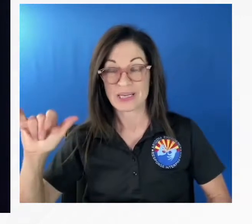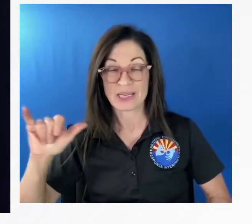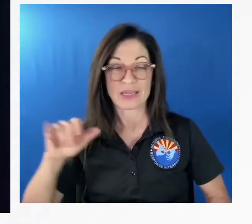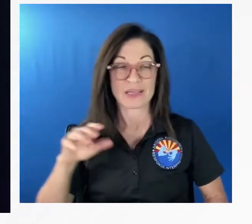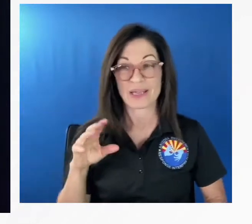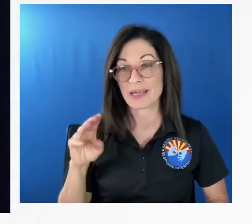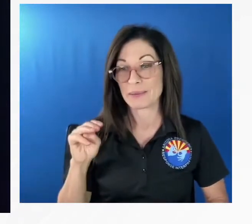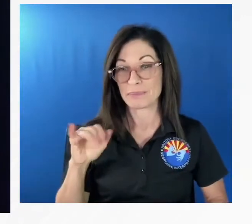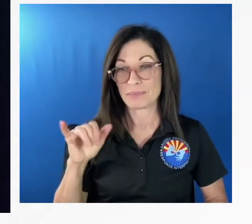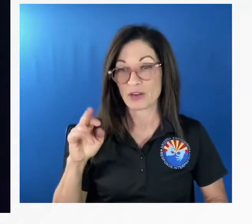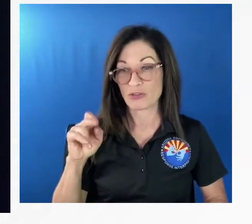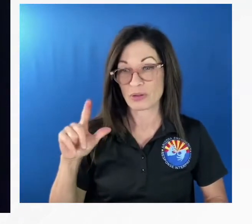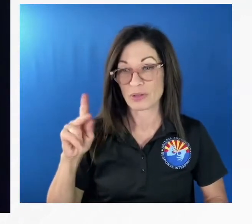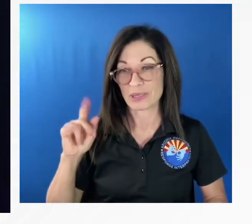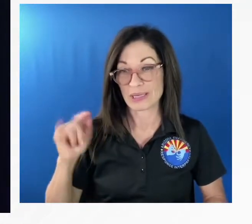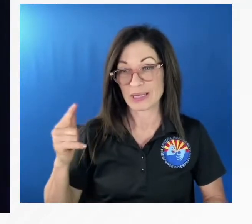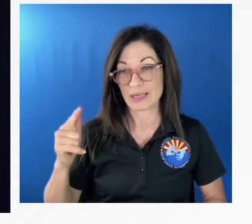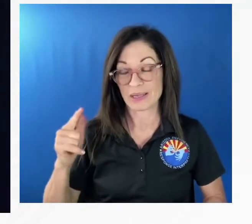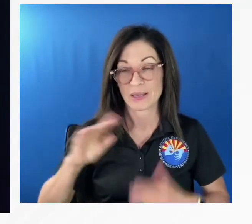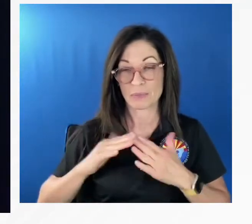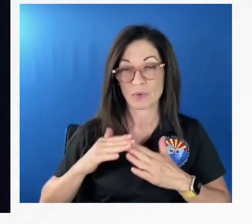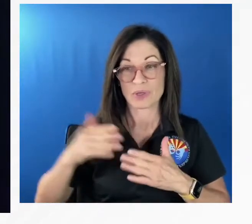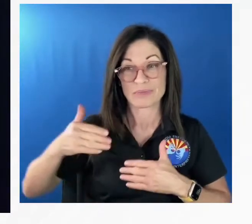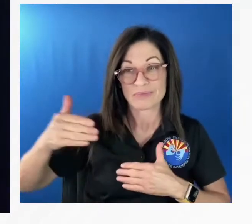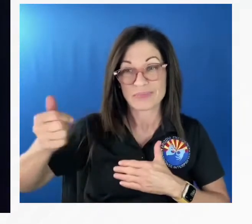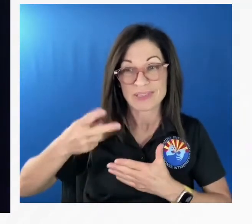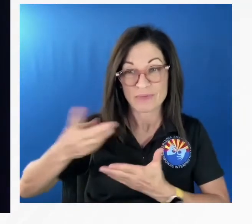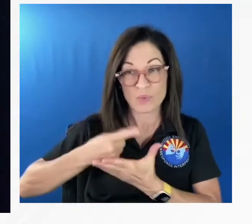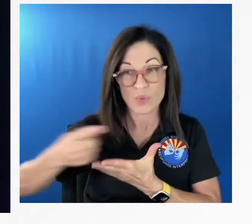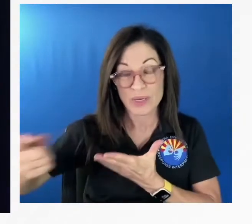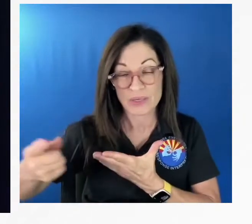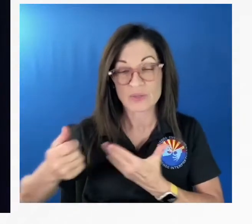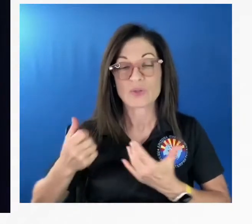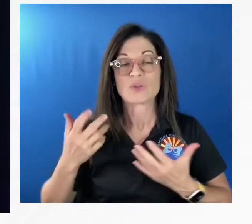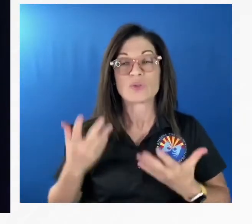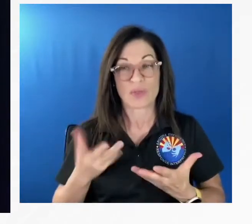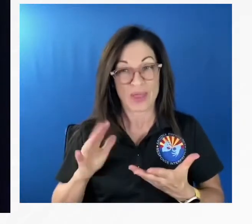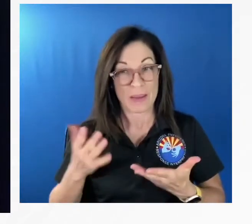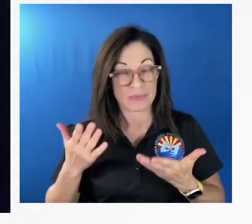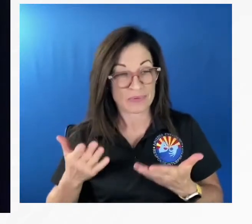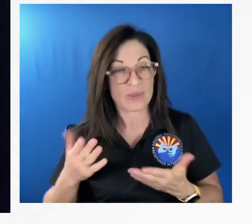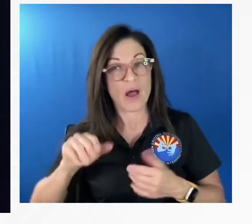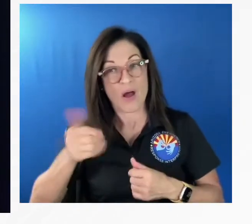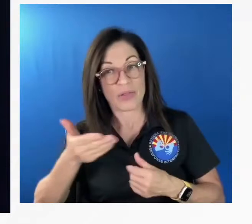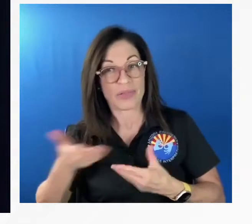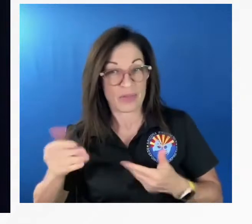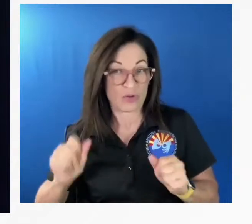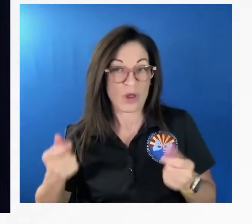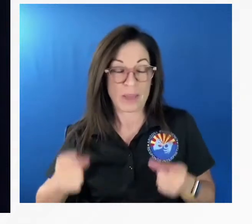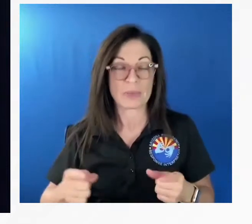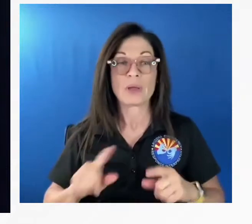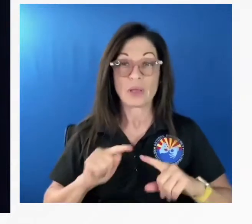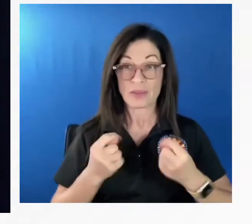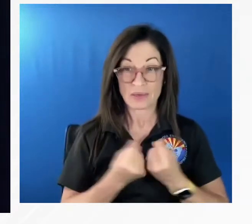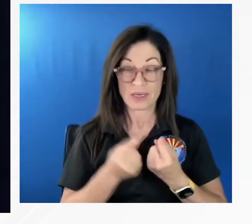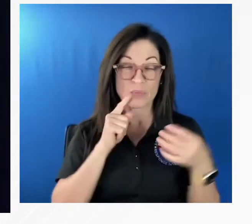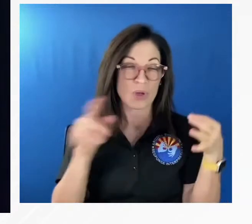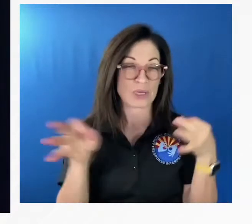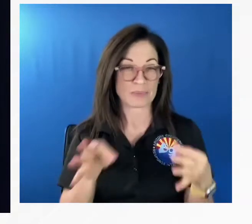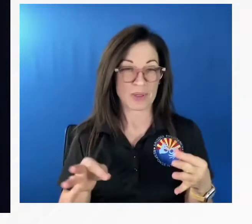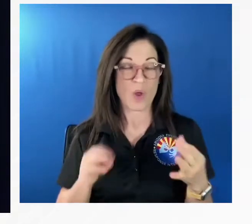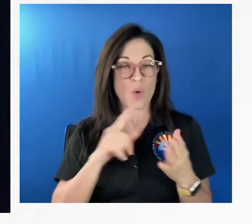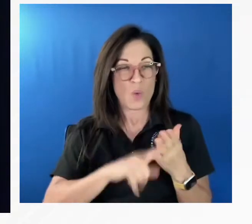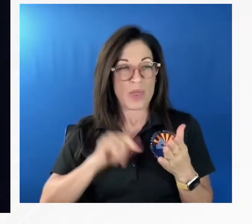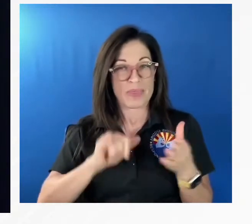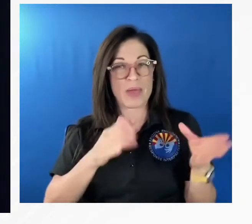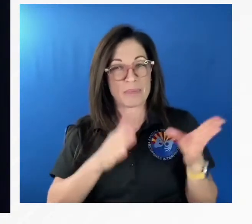communities over the next couple of weeks. And so the team is going to talk about those details of what that contingency will